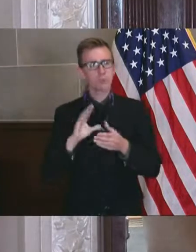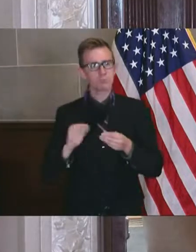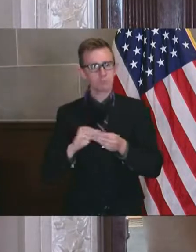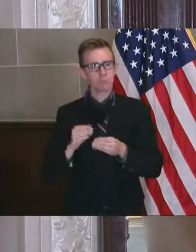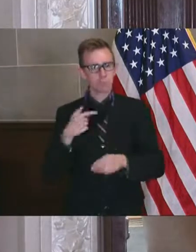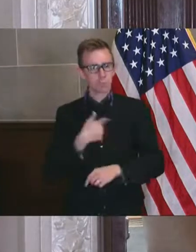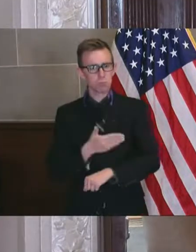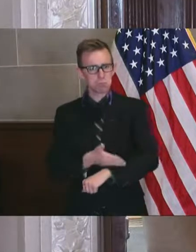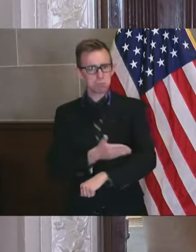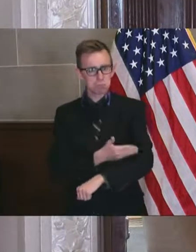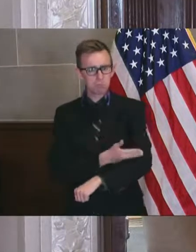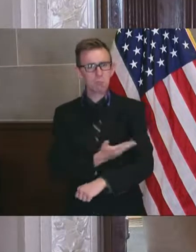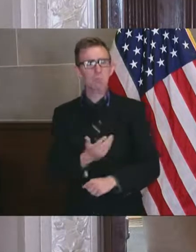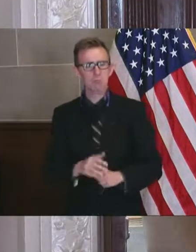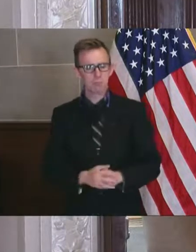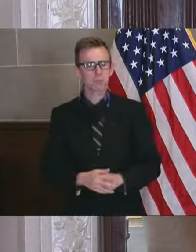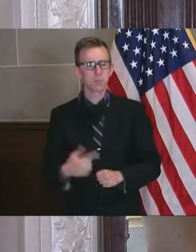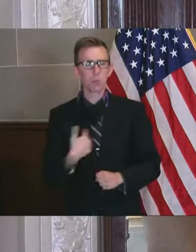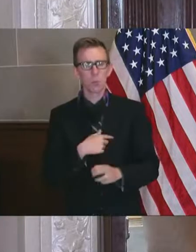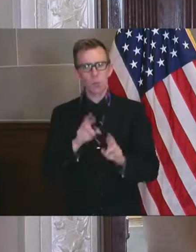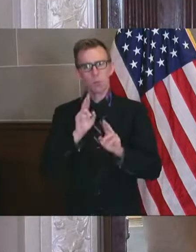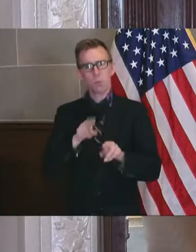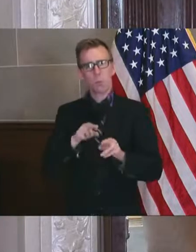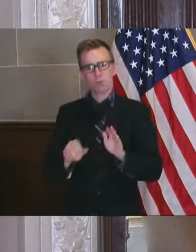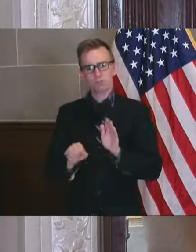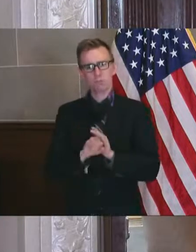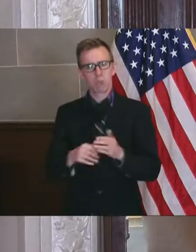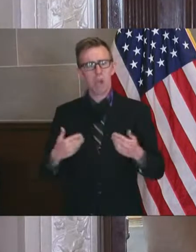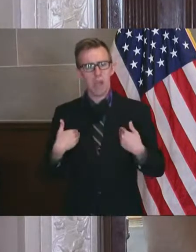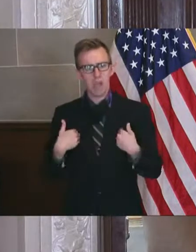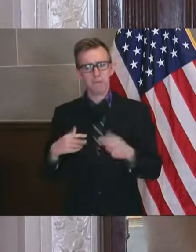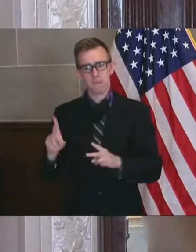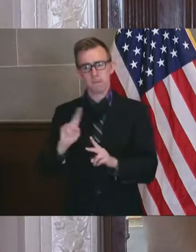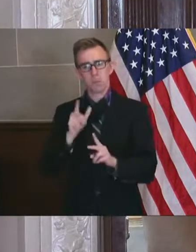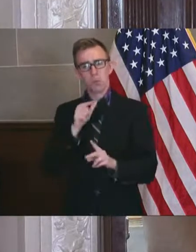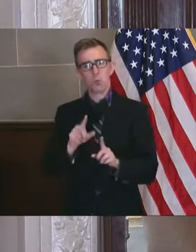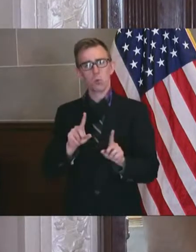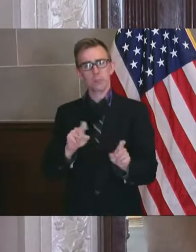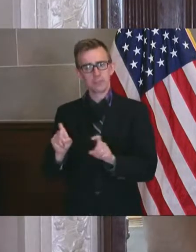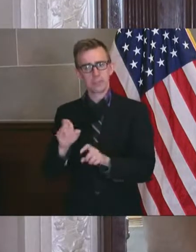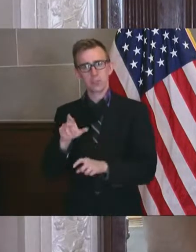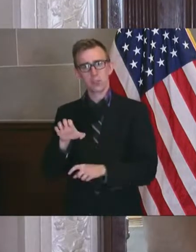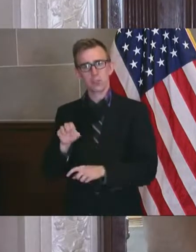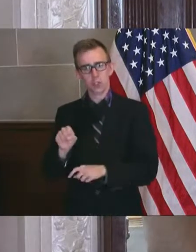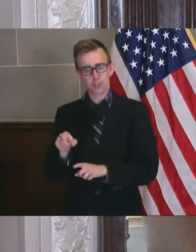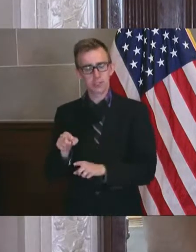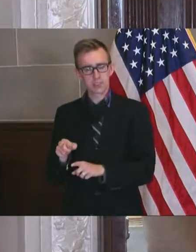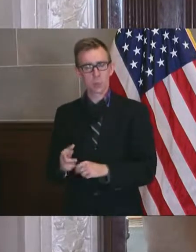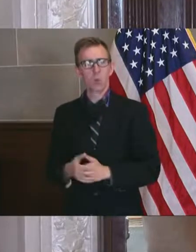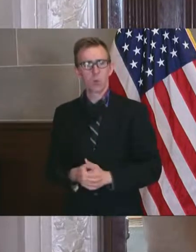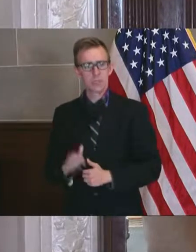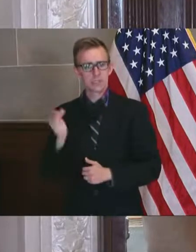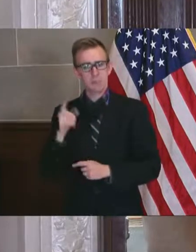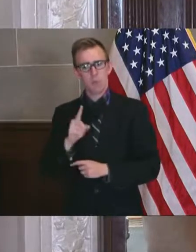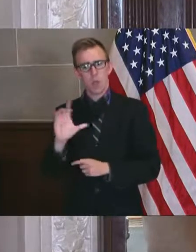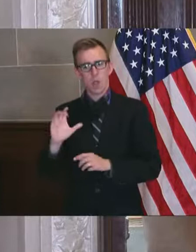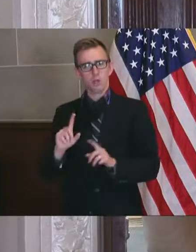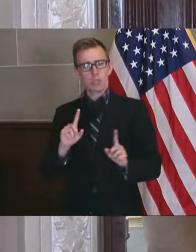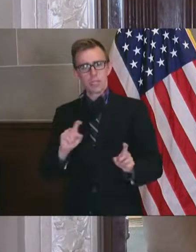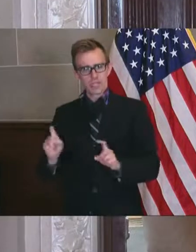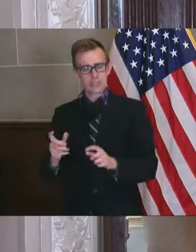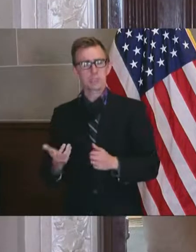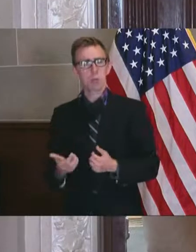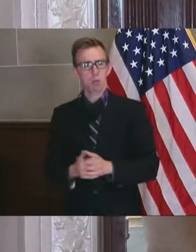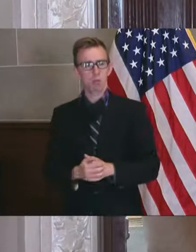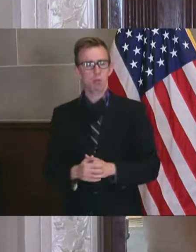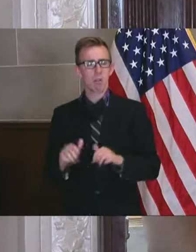better. We were reporting positive tests of people who were doing test of cures. So it looked like there were 100 cases. Well, there